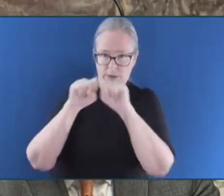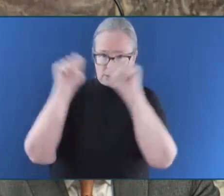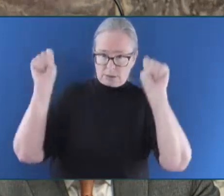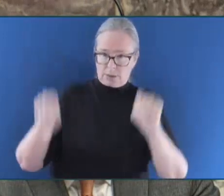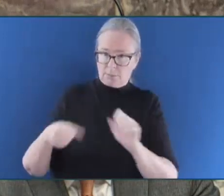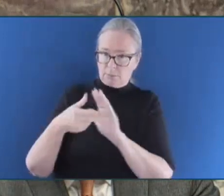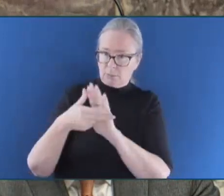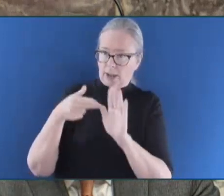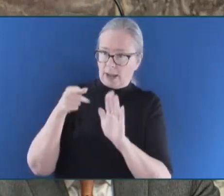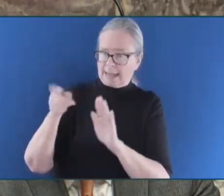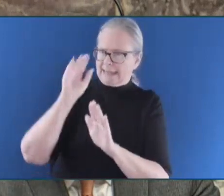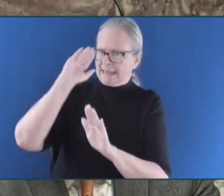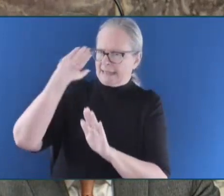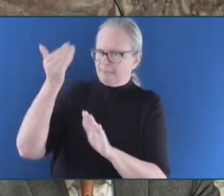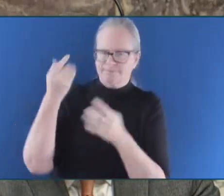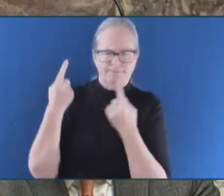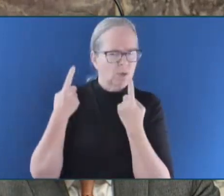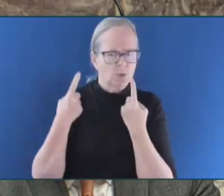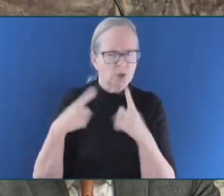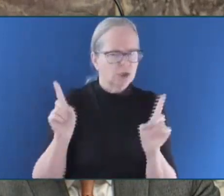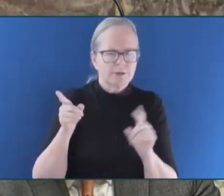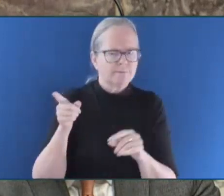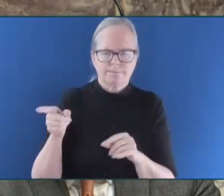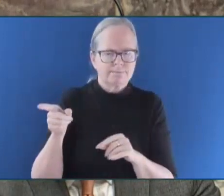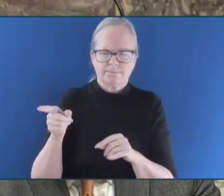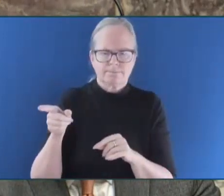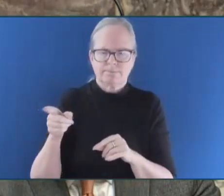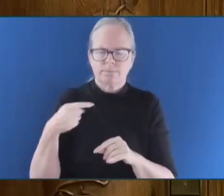forward to sharing with the member the framework that we're putting in place.